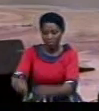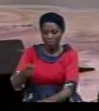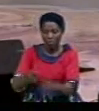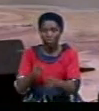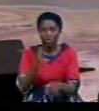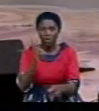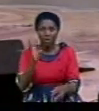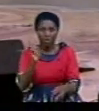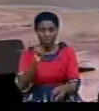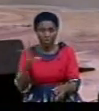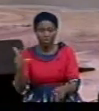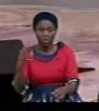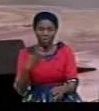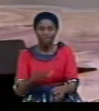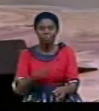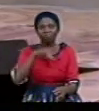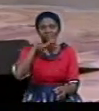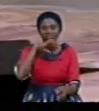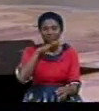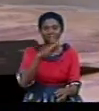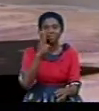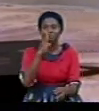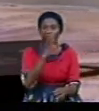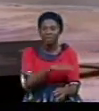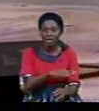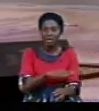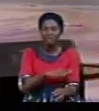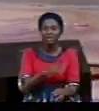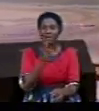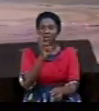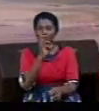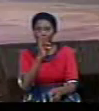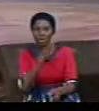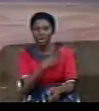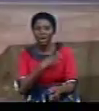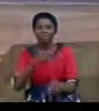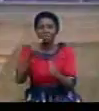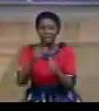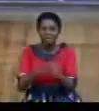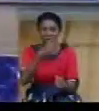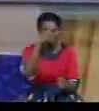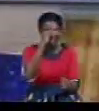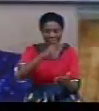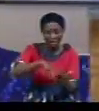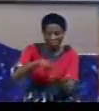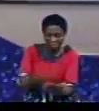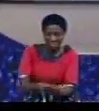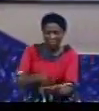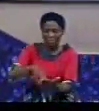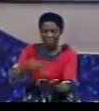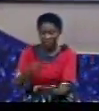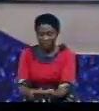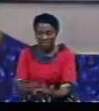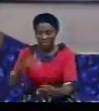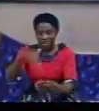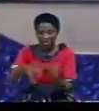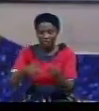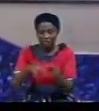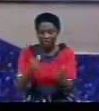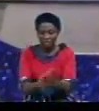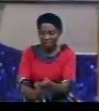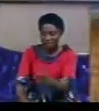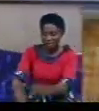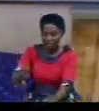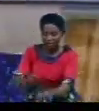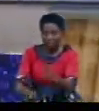degrading water defining water and Every Man Has Fallen into that world and when Christ comes